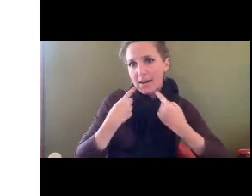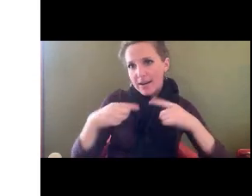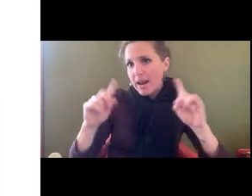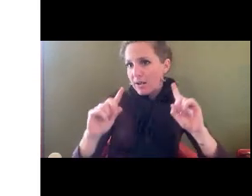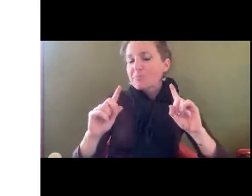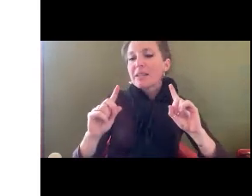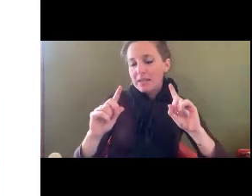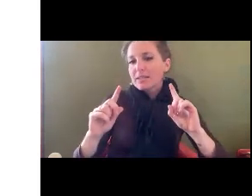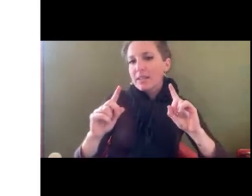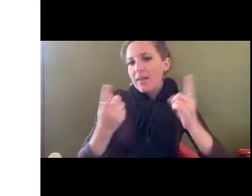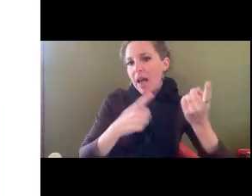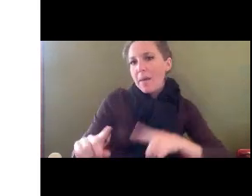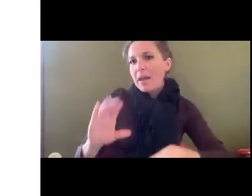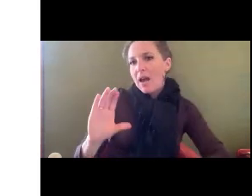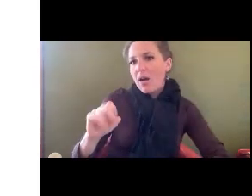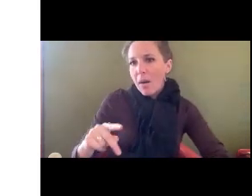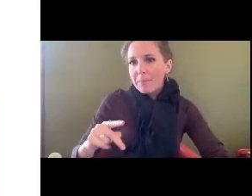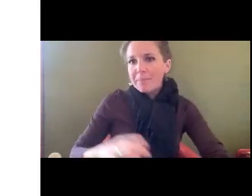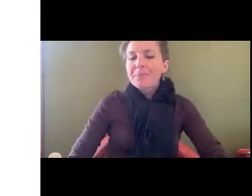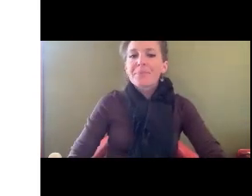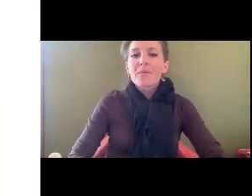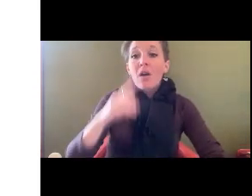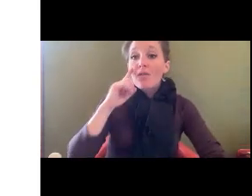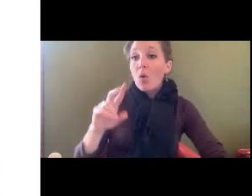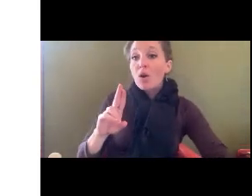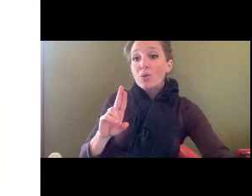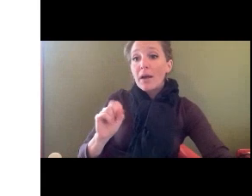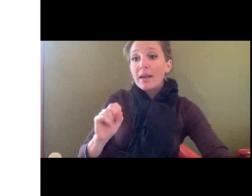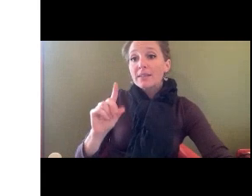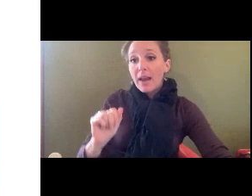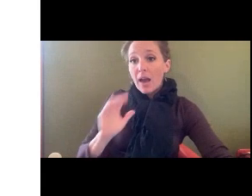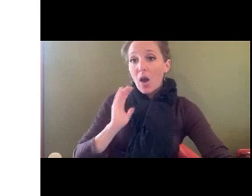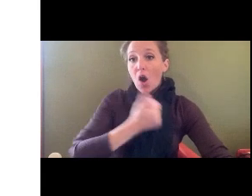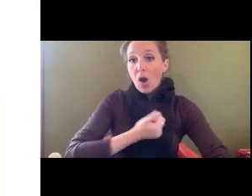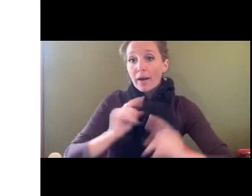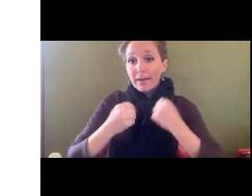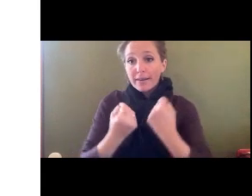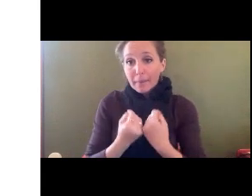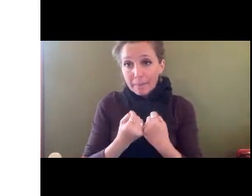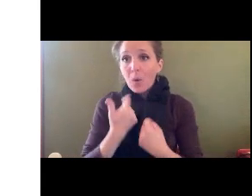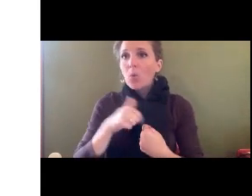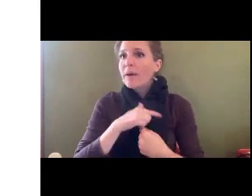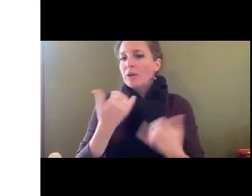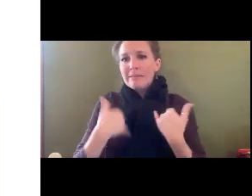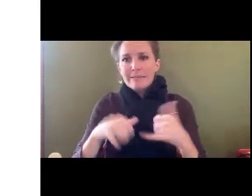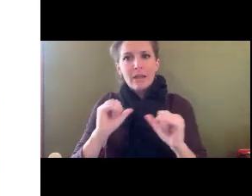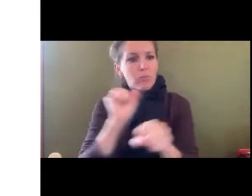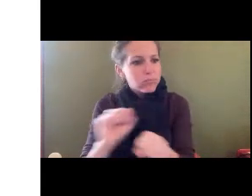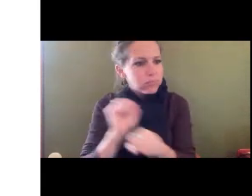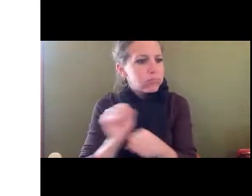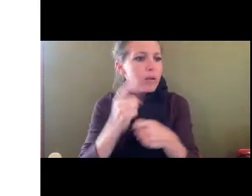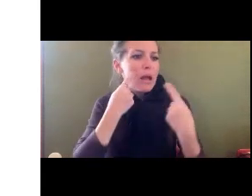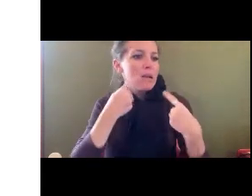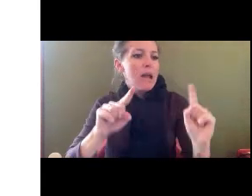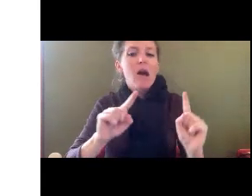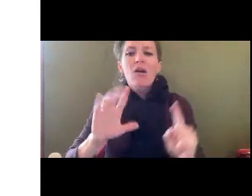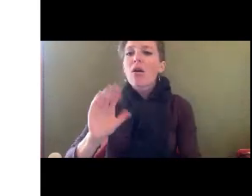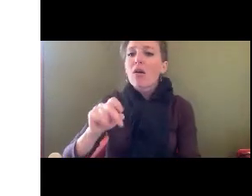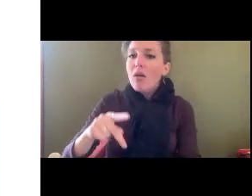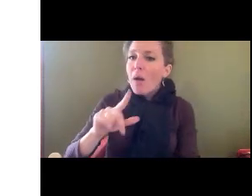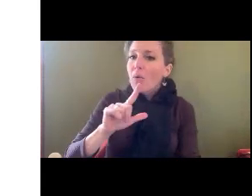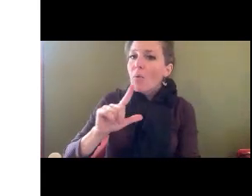at COP. So as far as USDA and our team, we're still working on what will be announced at COP29,